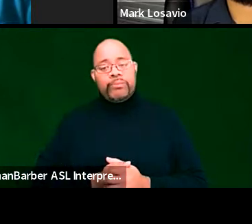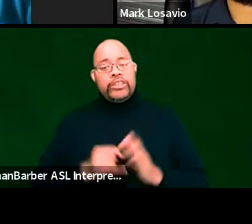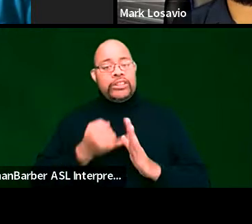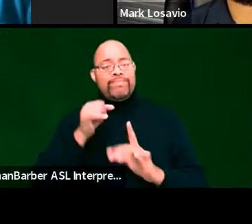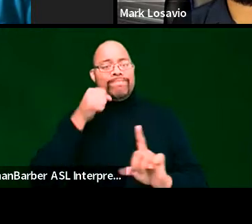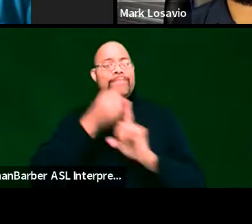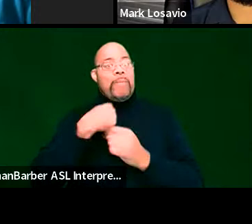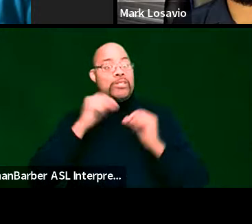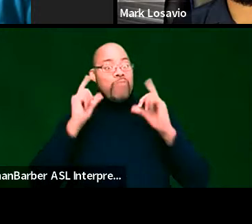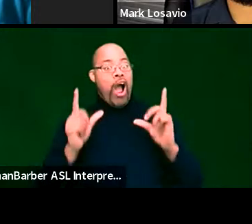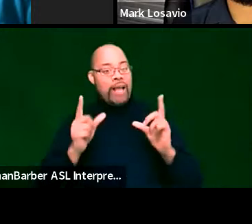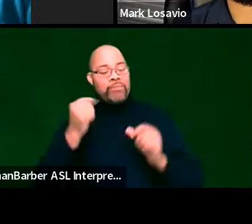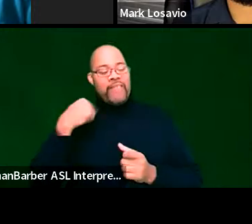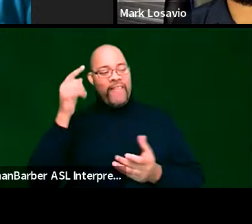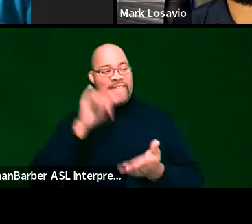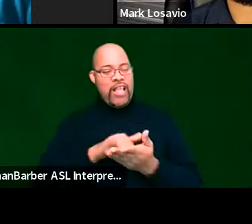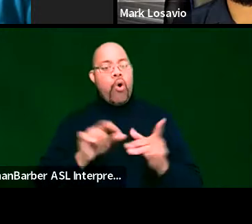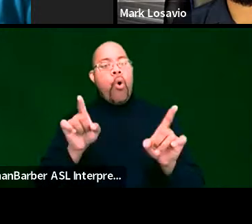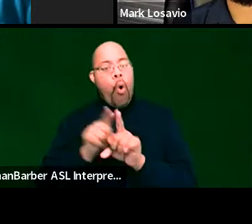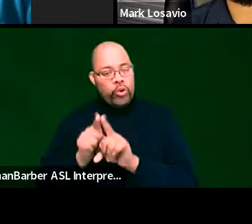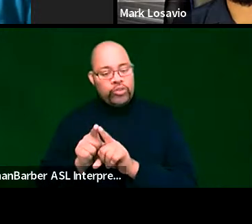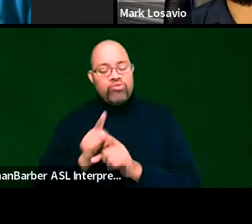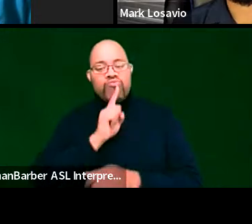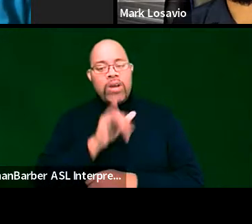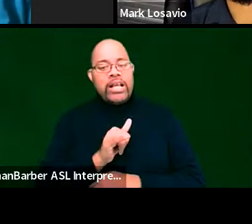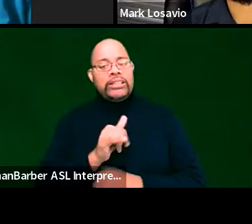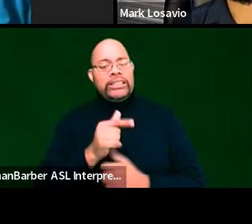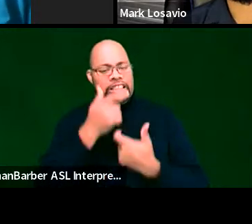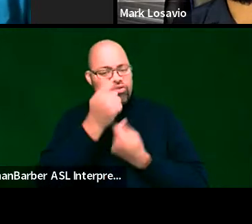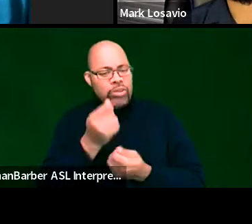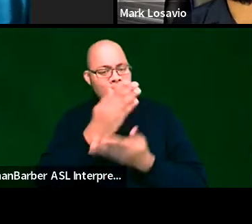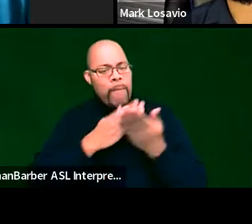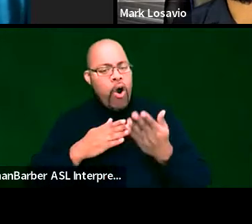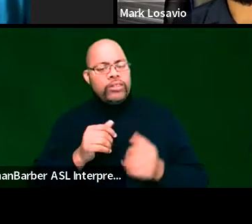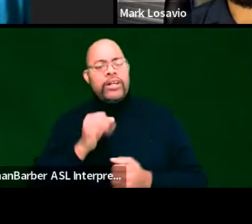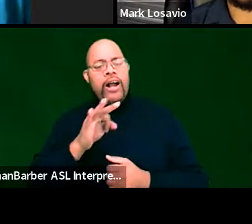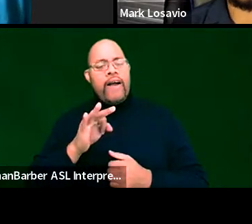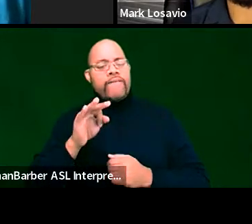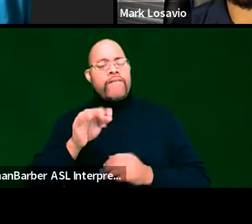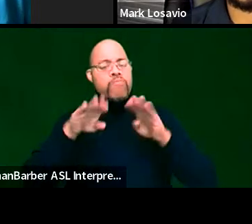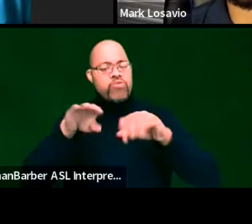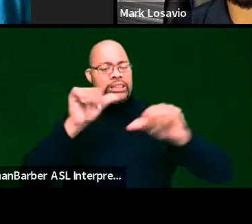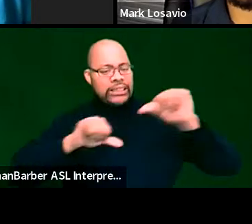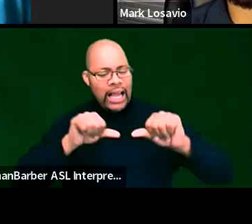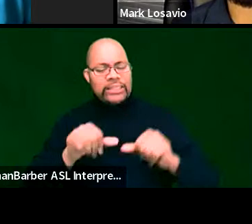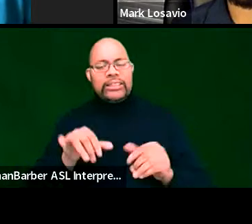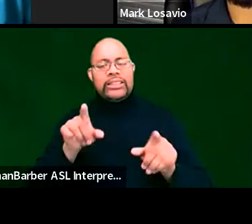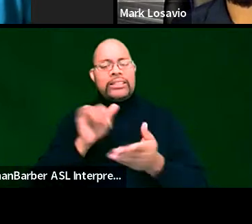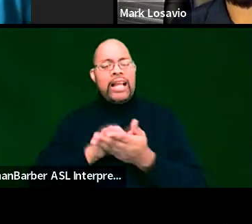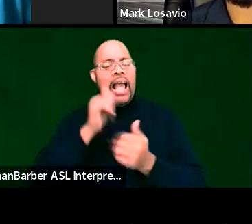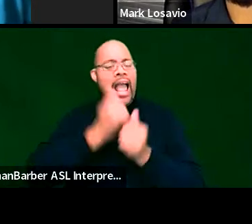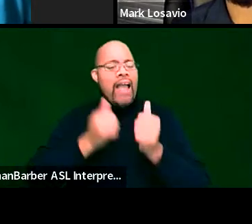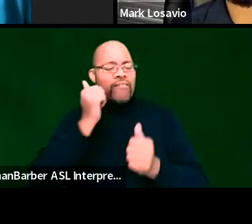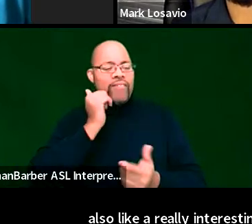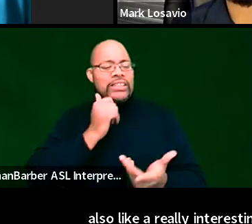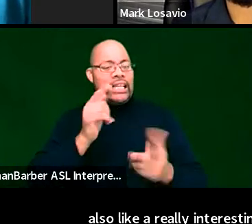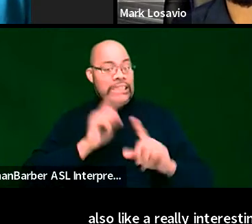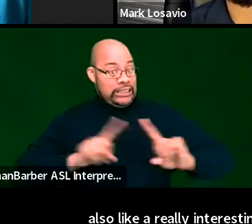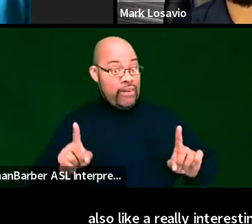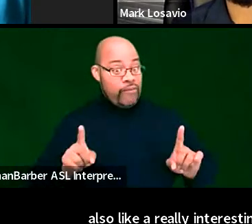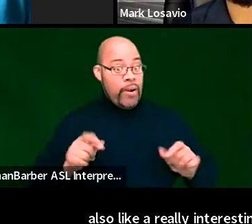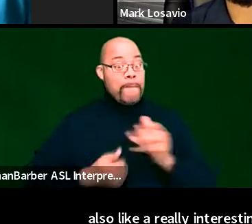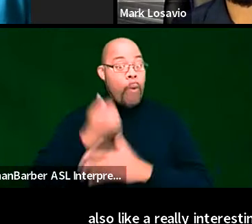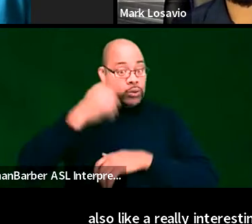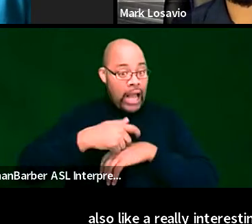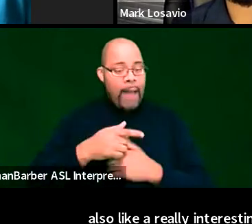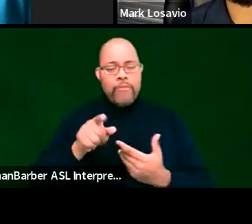me by surprise, because I think that that is also like a really interesting element of being a marine scientist, is that like every day is different most